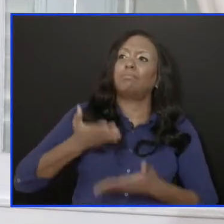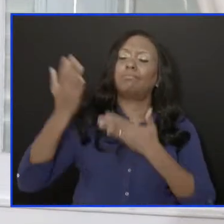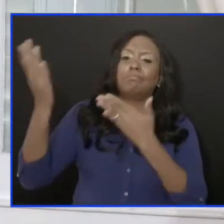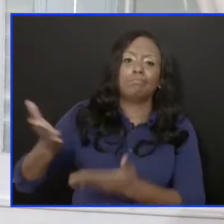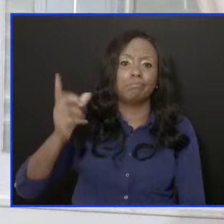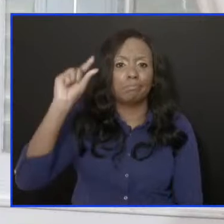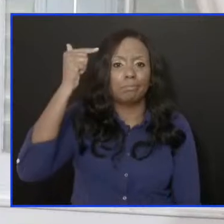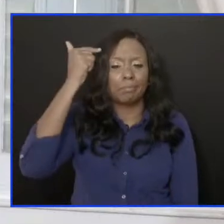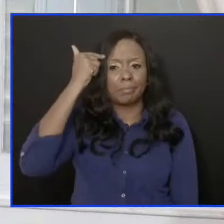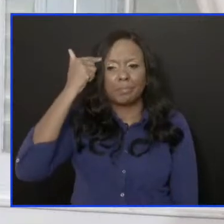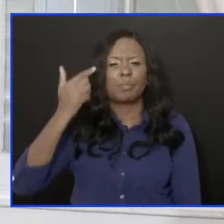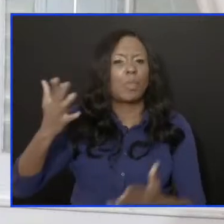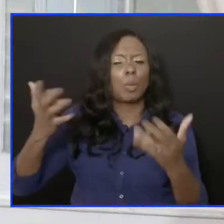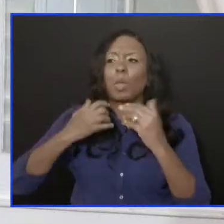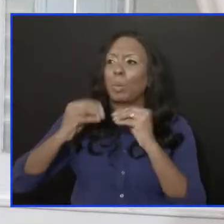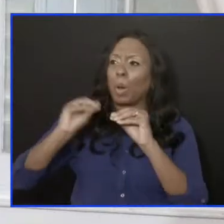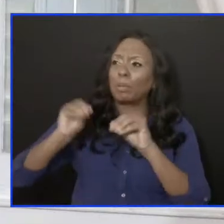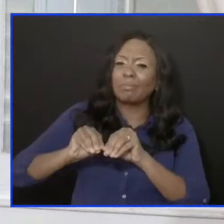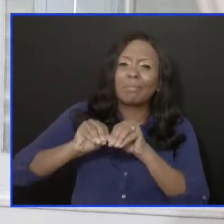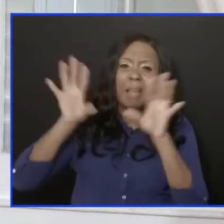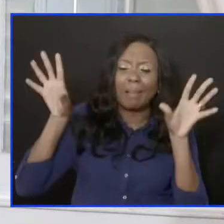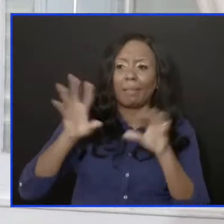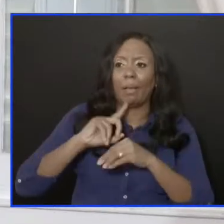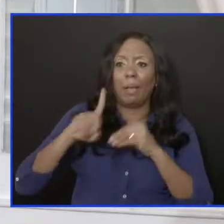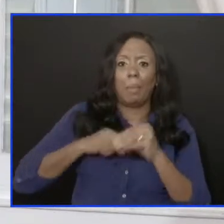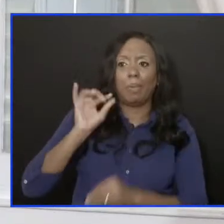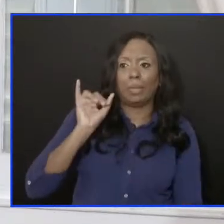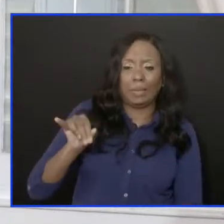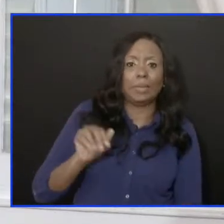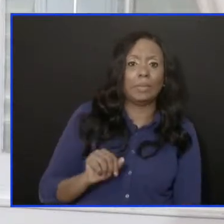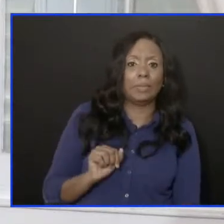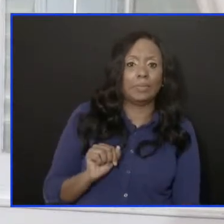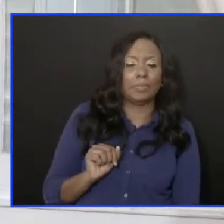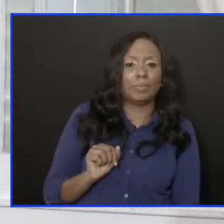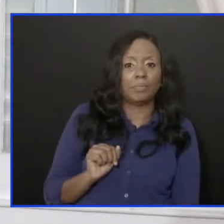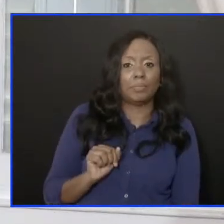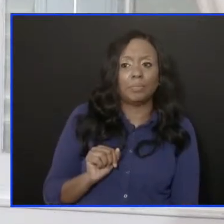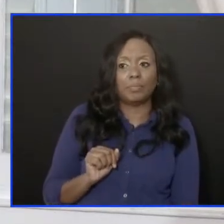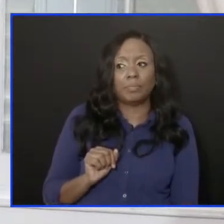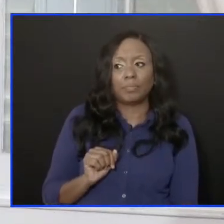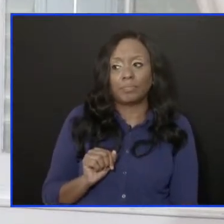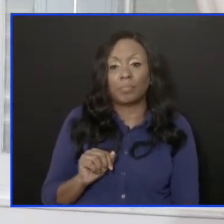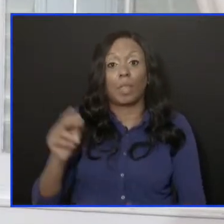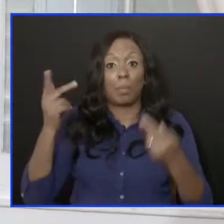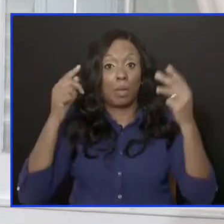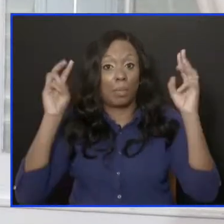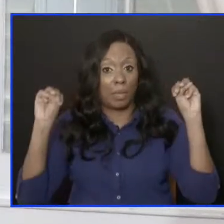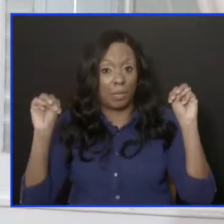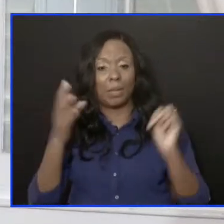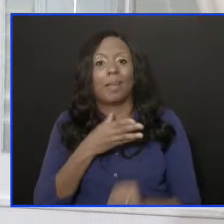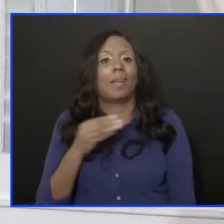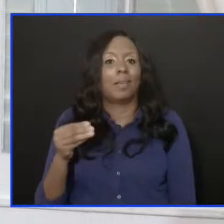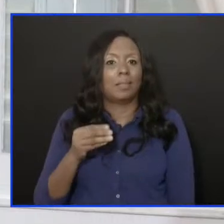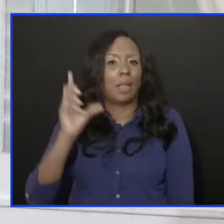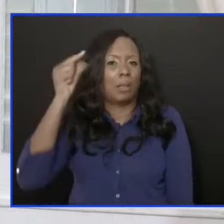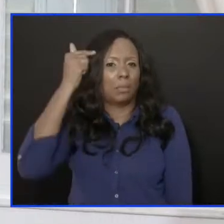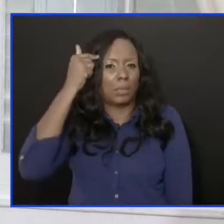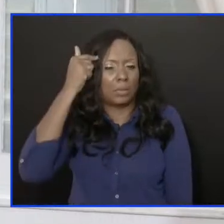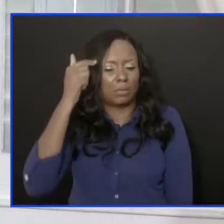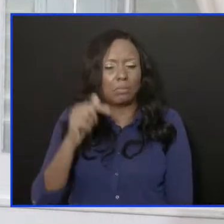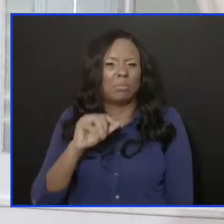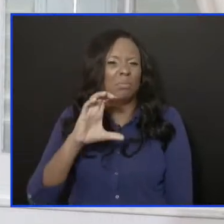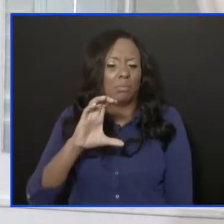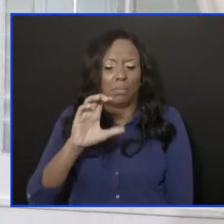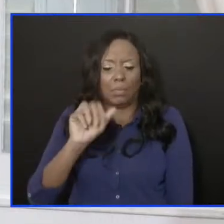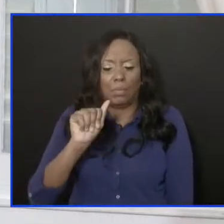stakeholders, and to seek some direction and some guidance from the Cabinet, the Prime Minister and Cabinet. And that direction